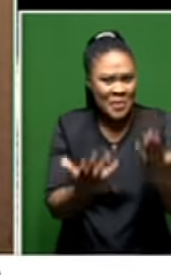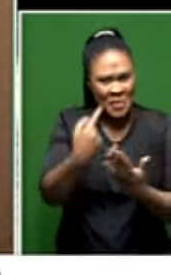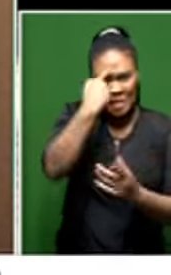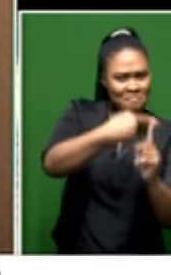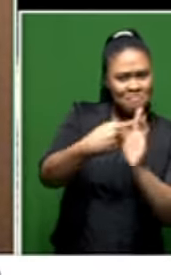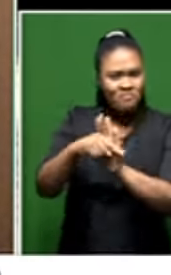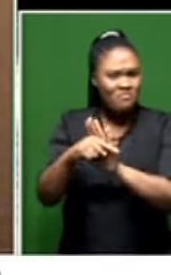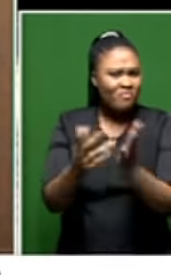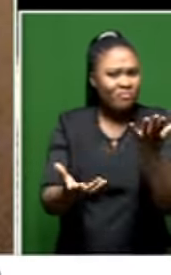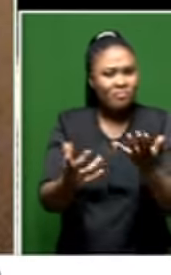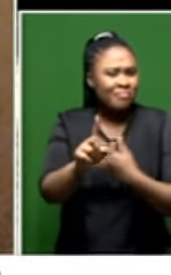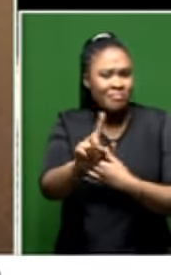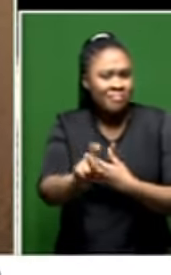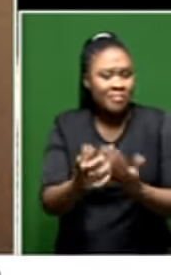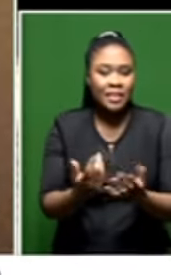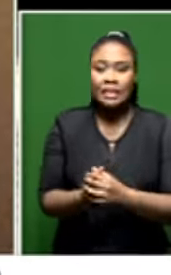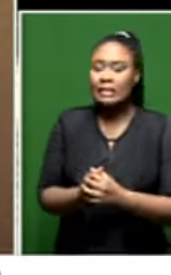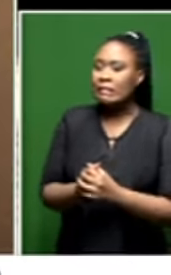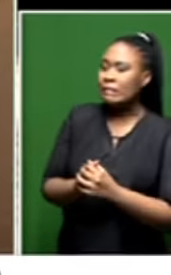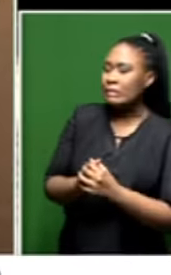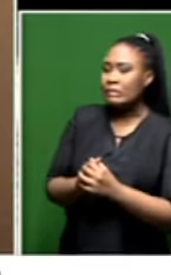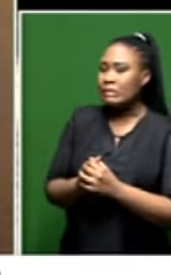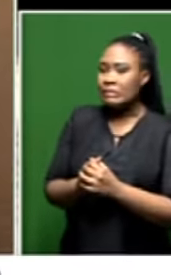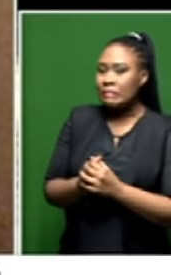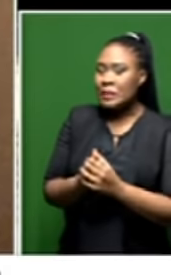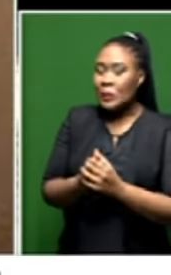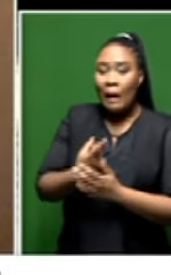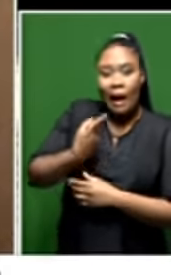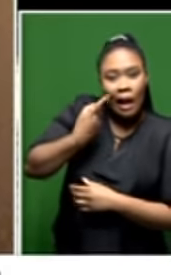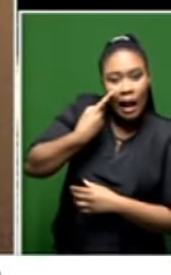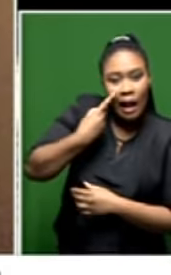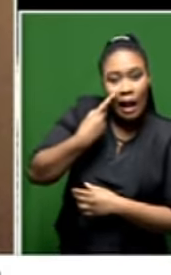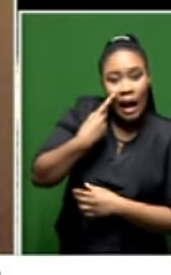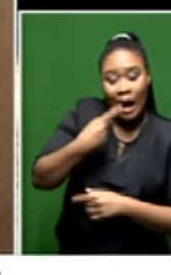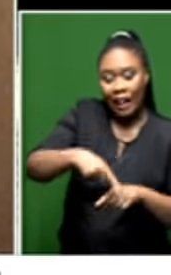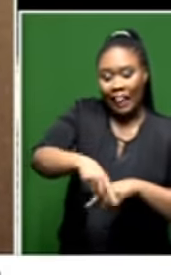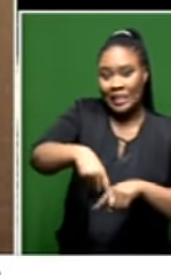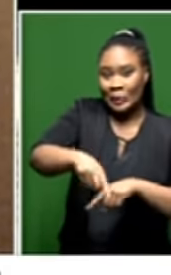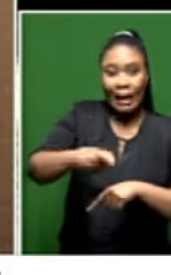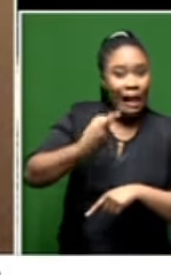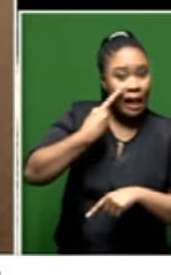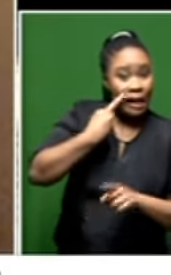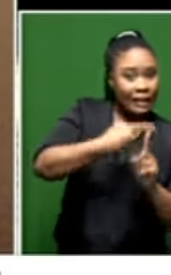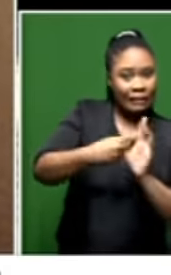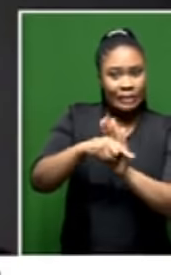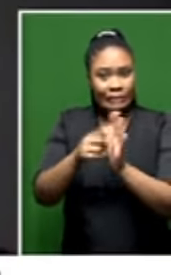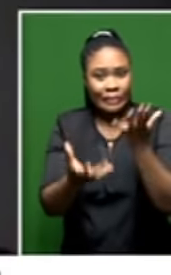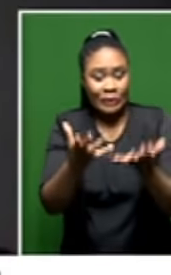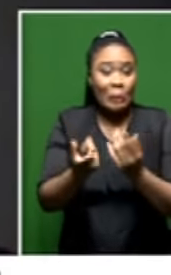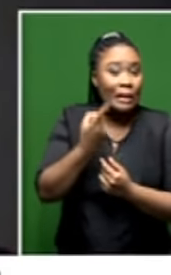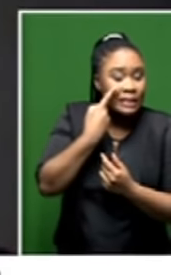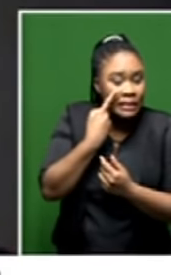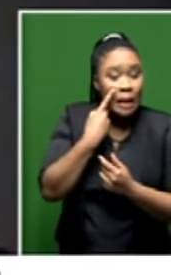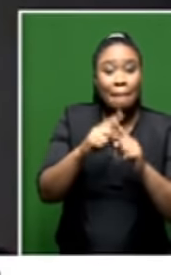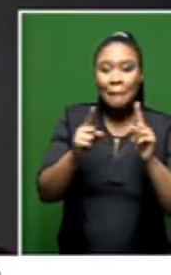Chris? I guess we'll find that out in the next week or so. I do think it's a major factor